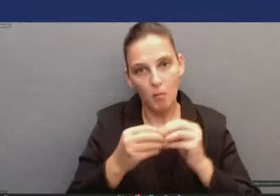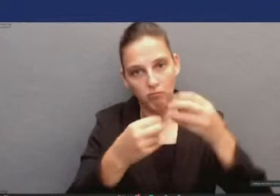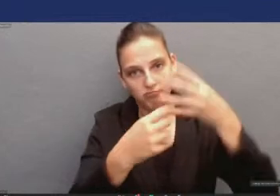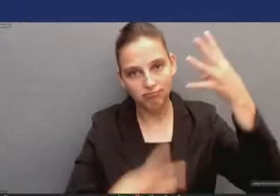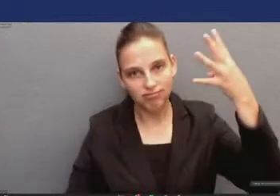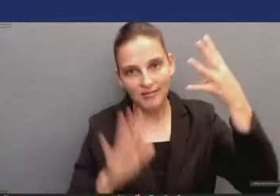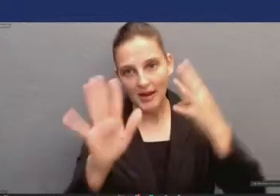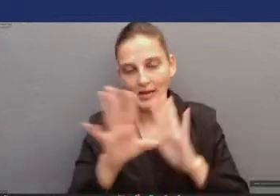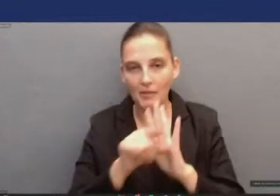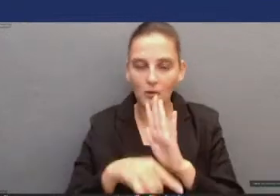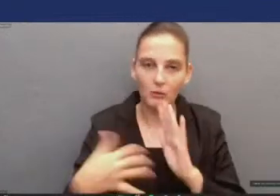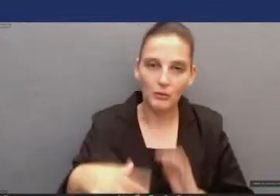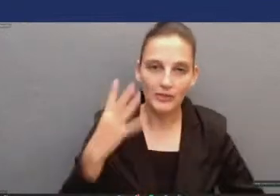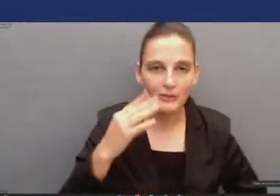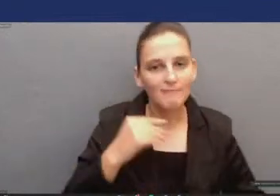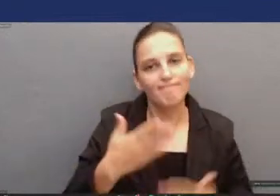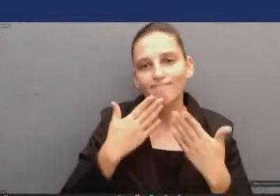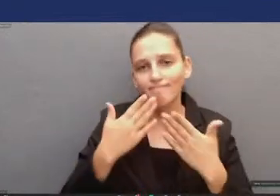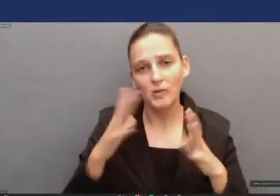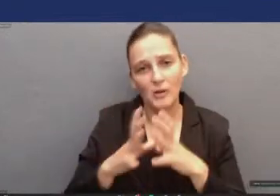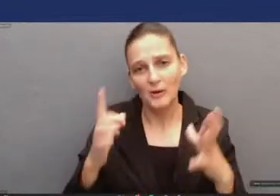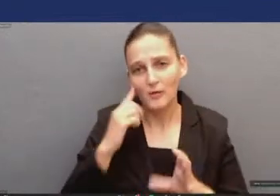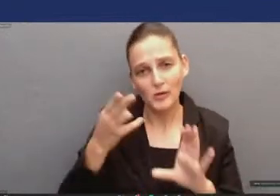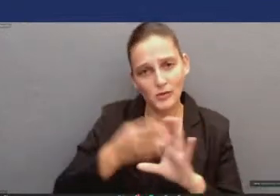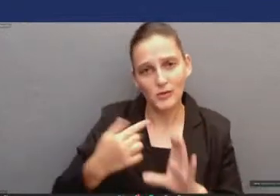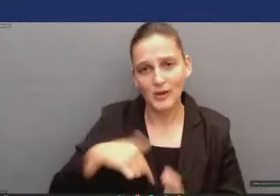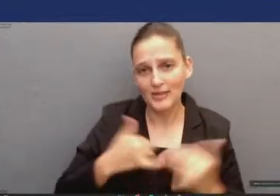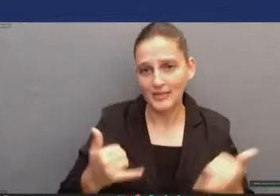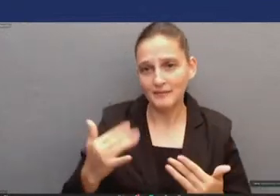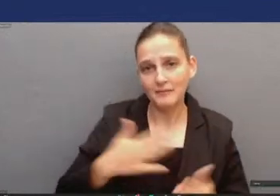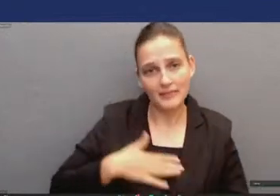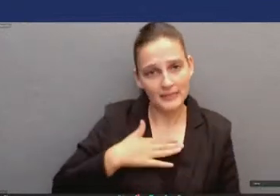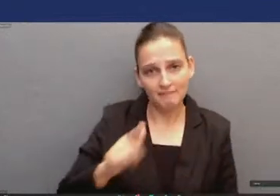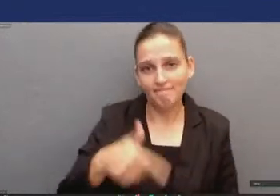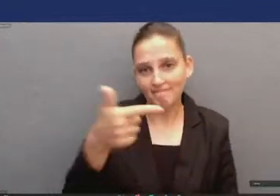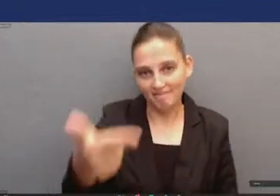so much for joining us today. Please, the floor is yours.